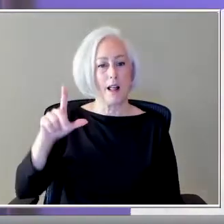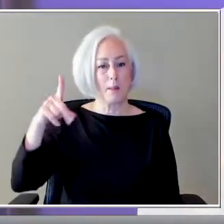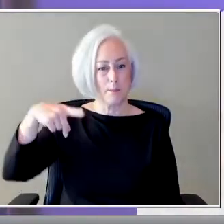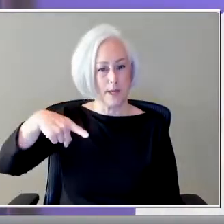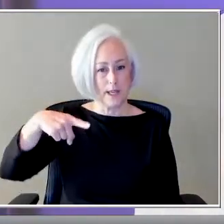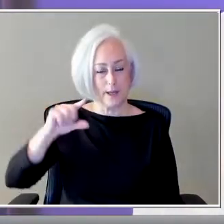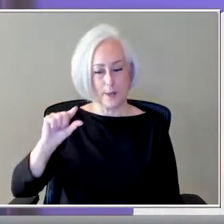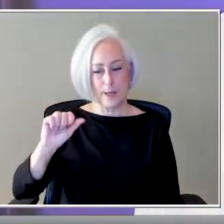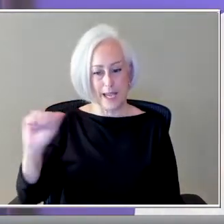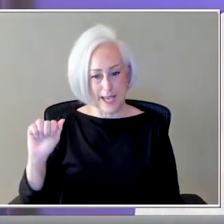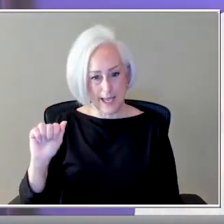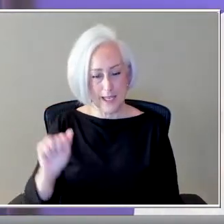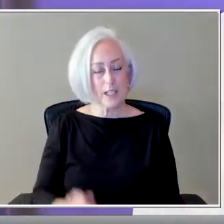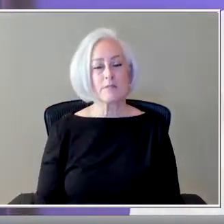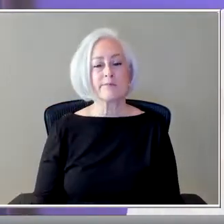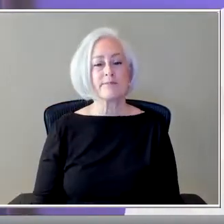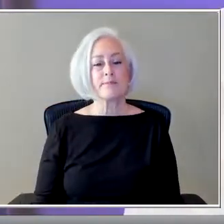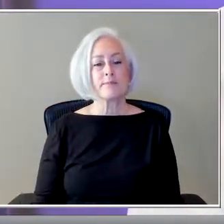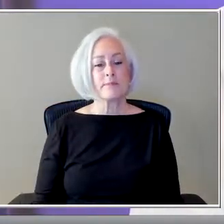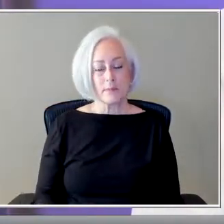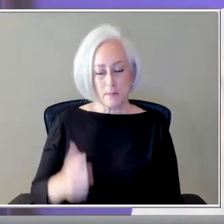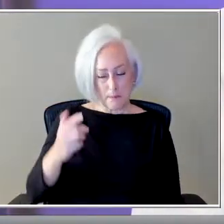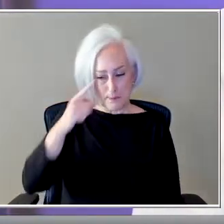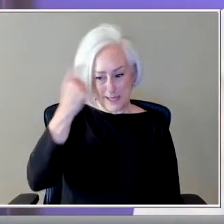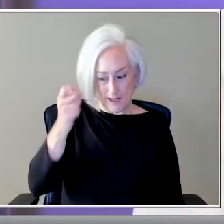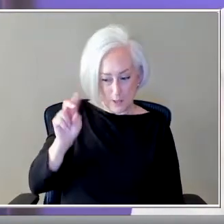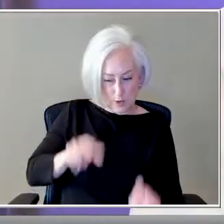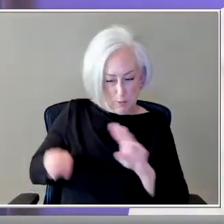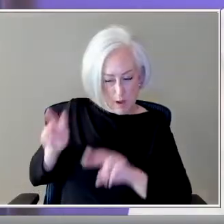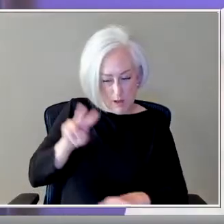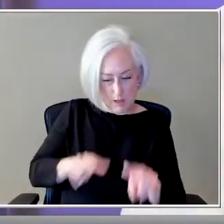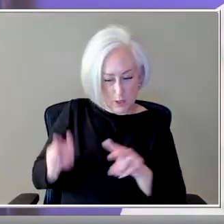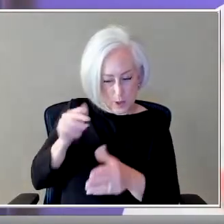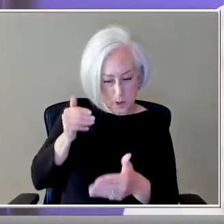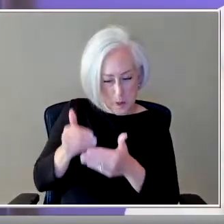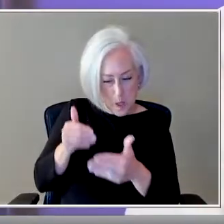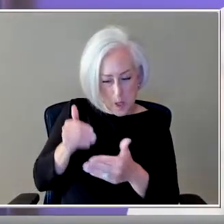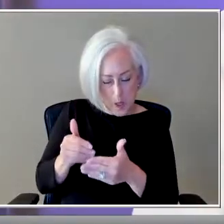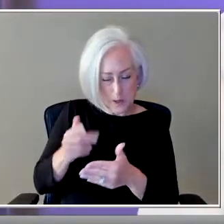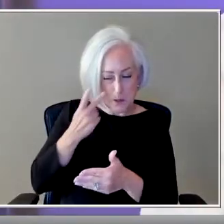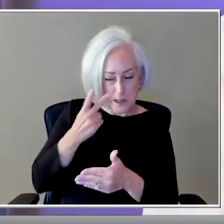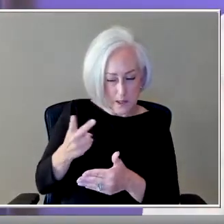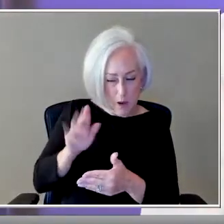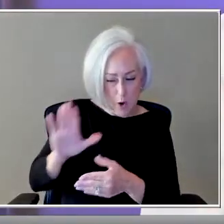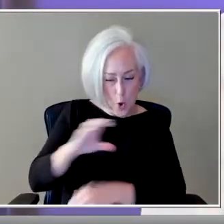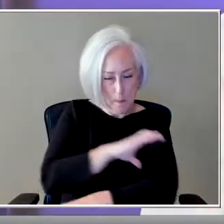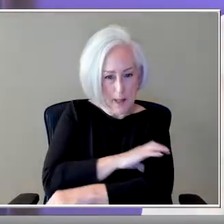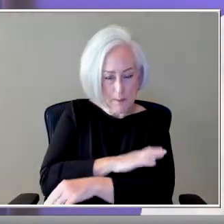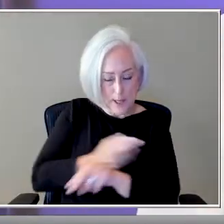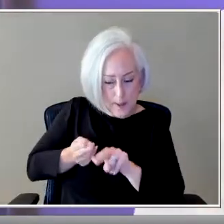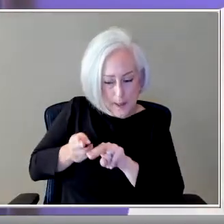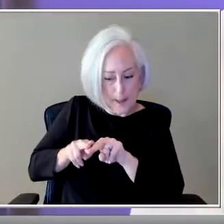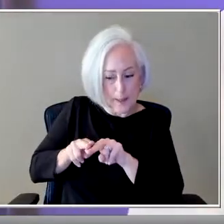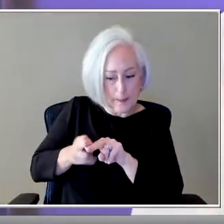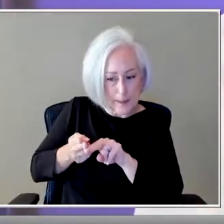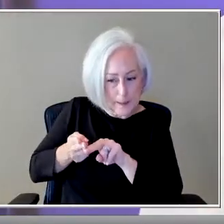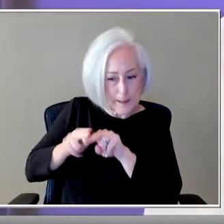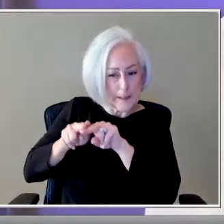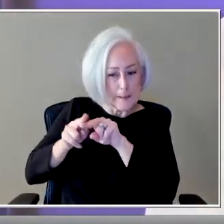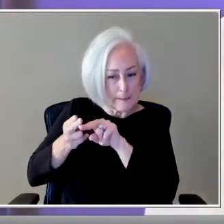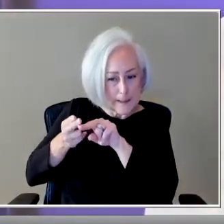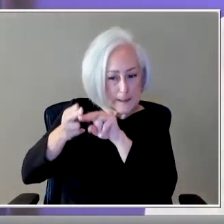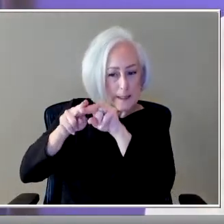because of the close monitoring, we were seeing that her blood pressures were rising. We were having to increase